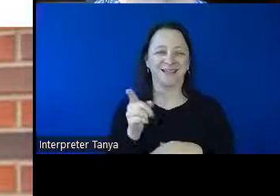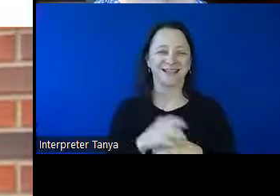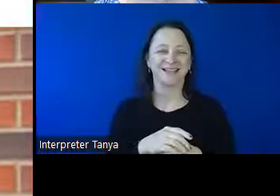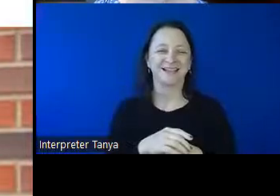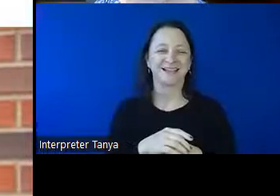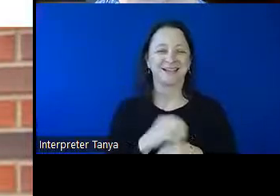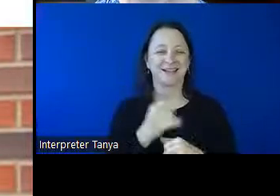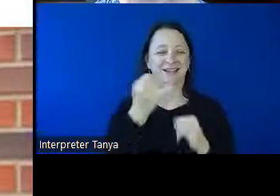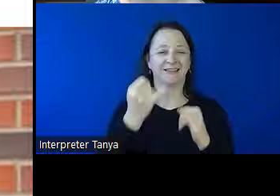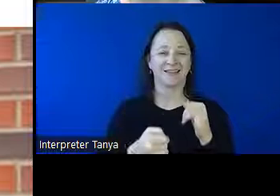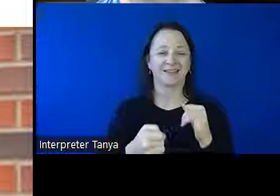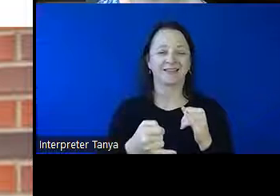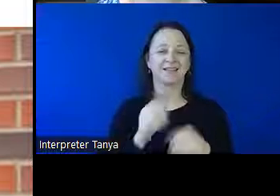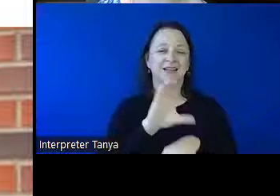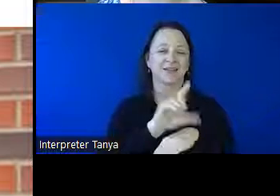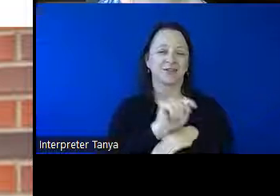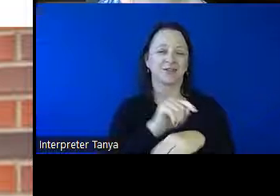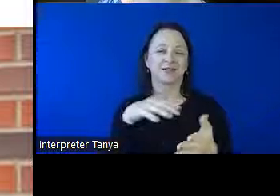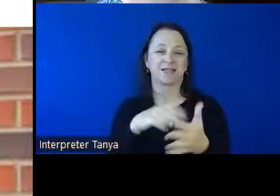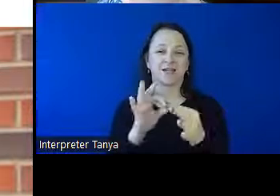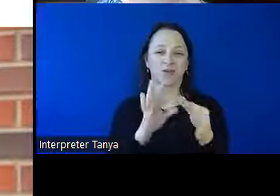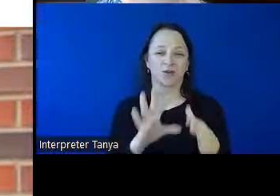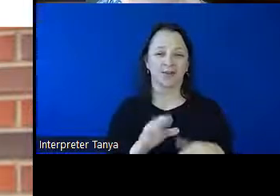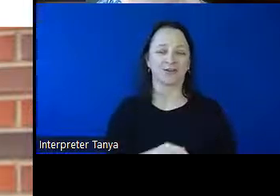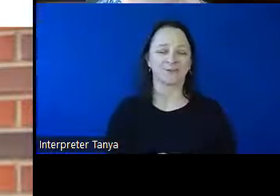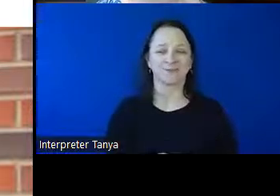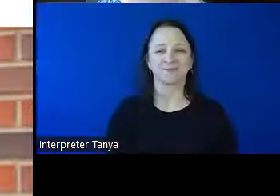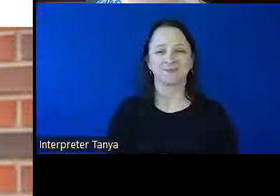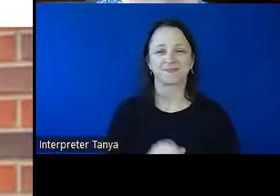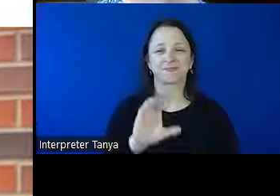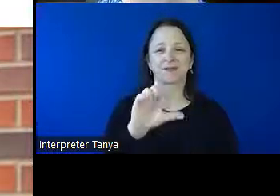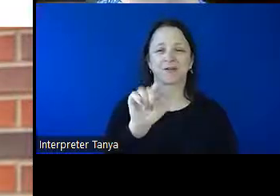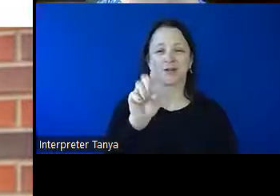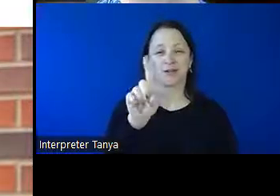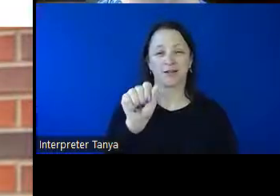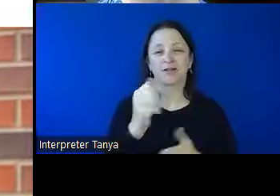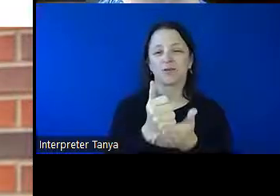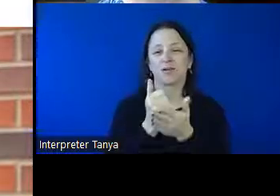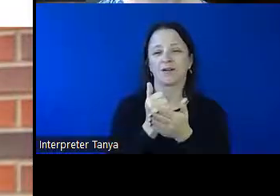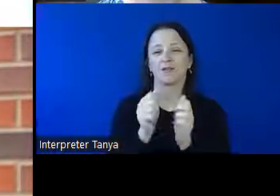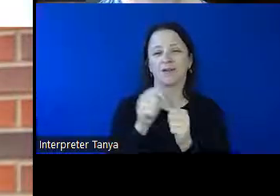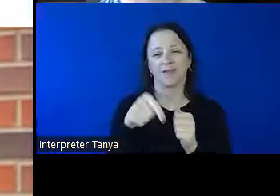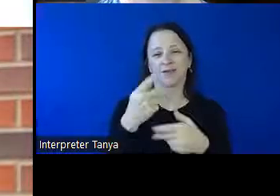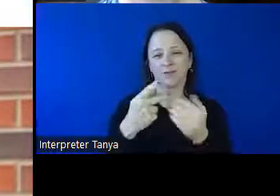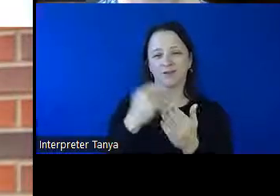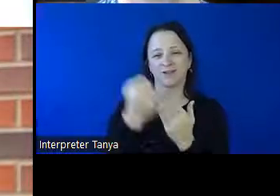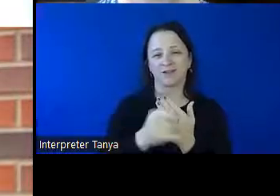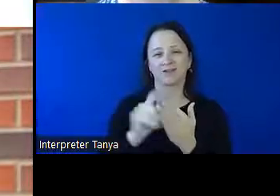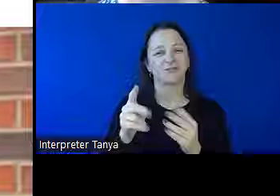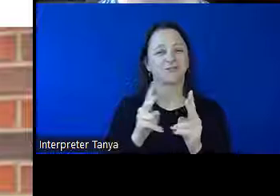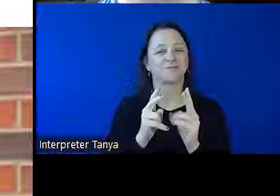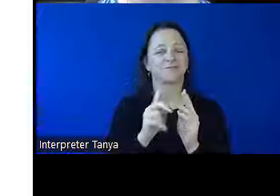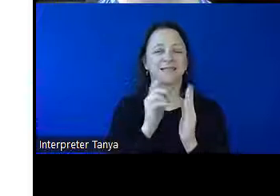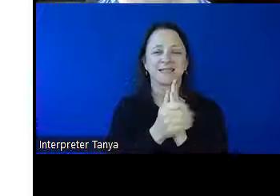And Claudia Perez, our Autism Care Network study coordinator, will be helping us out with this because she has lots of skills in this